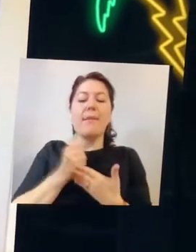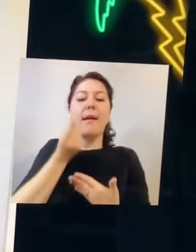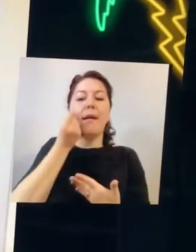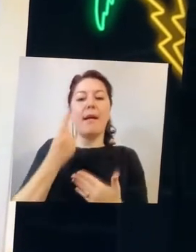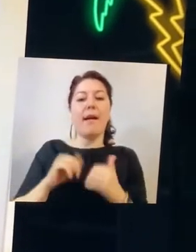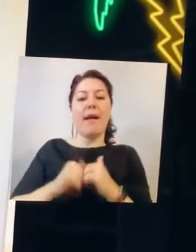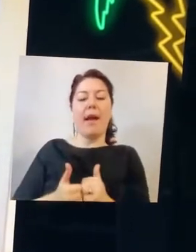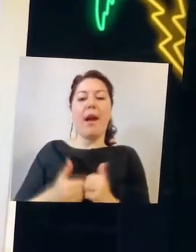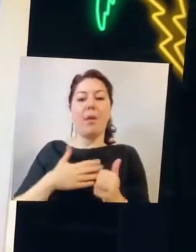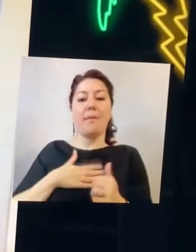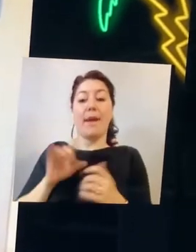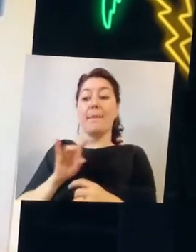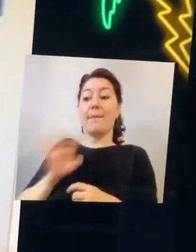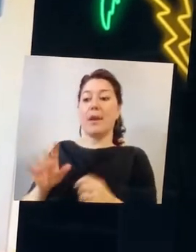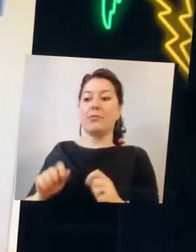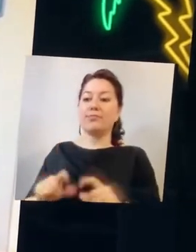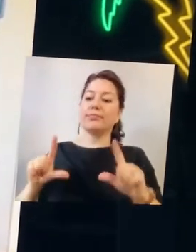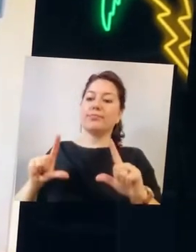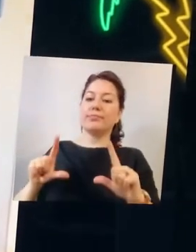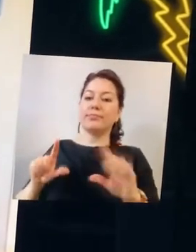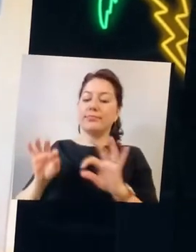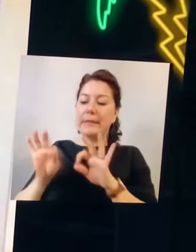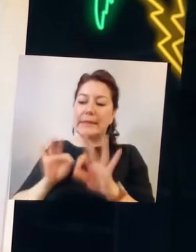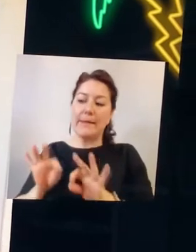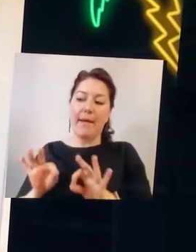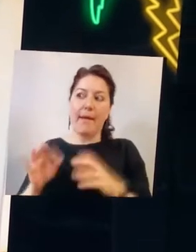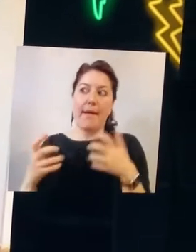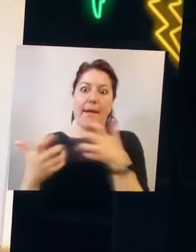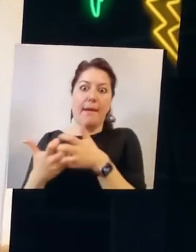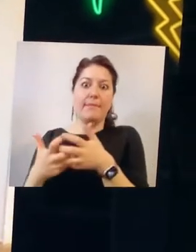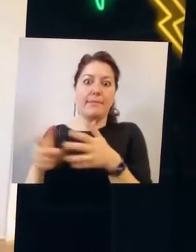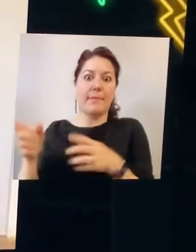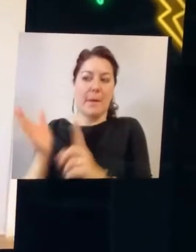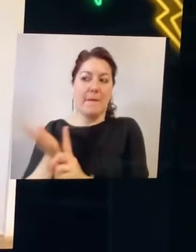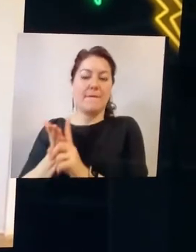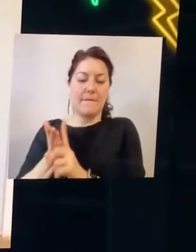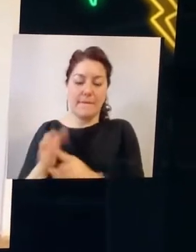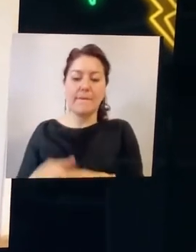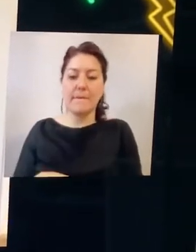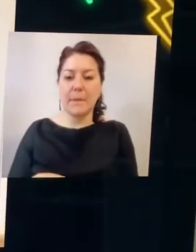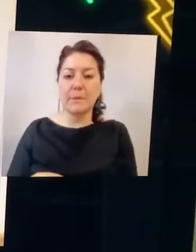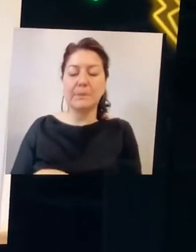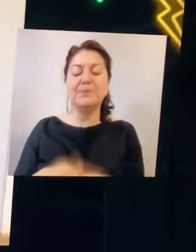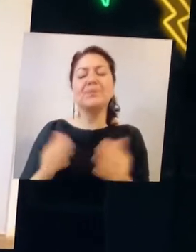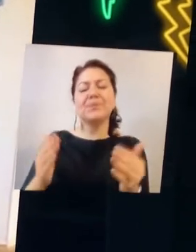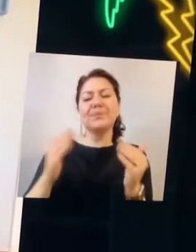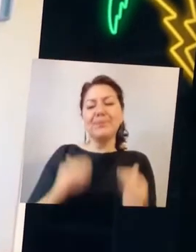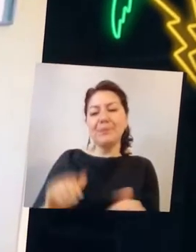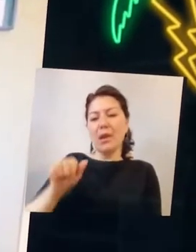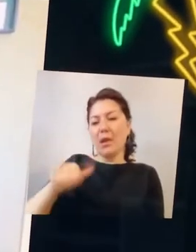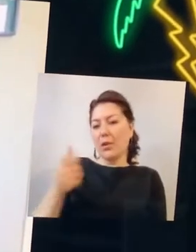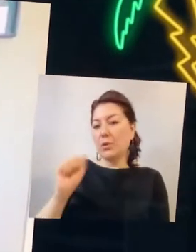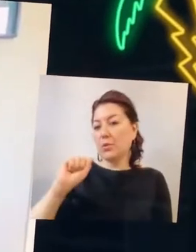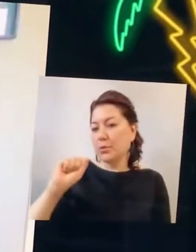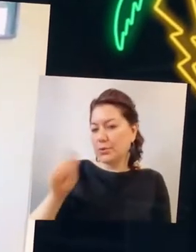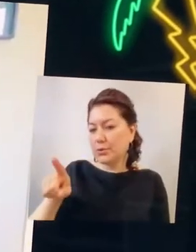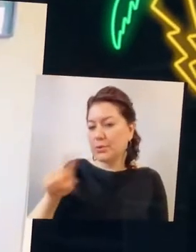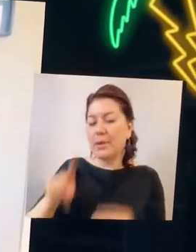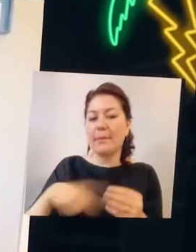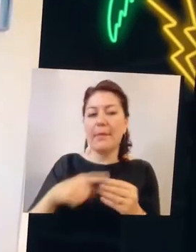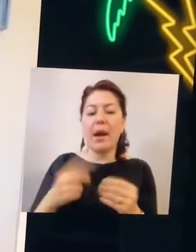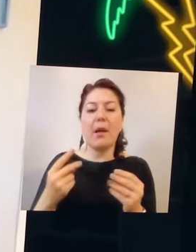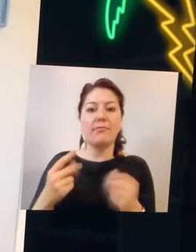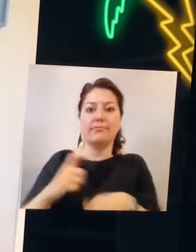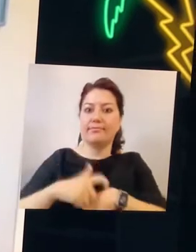it's most relevant to them. So another question I had for you is about the pace of press